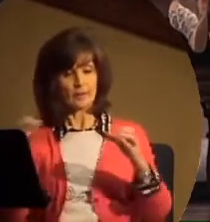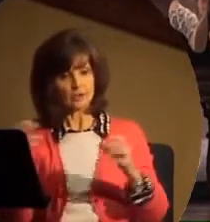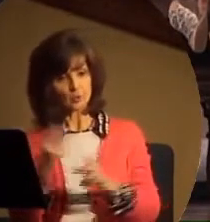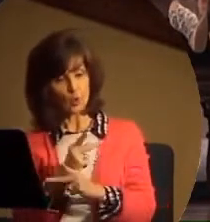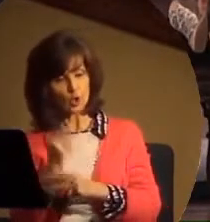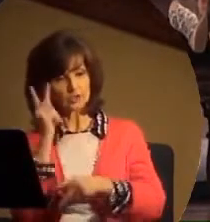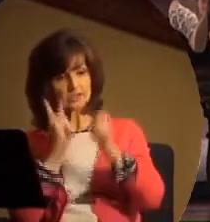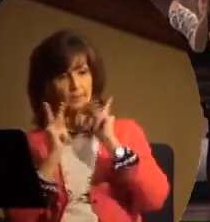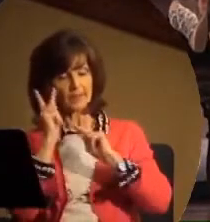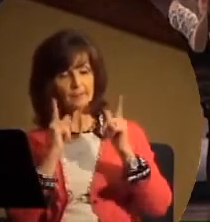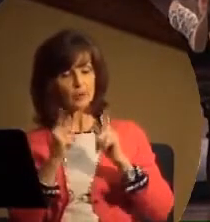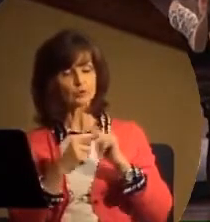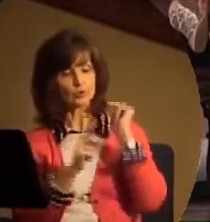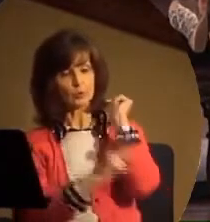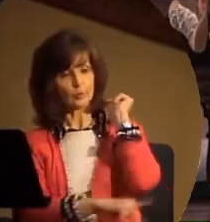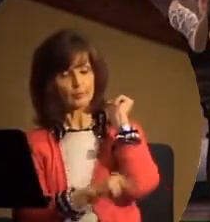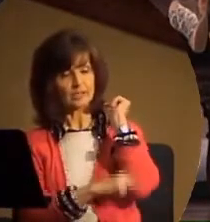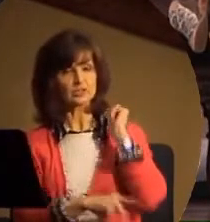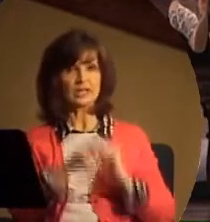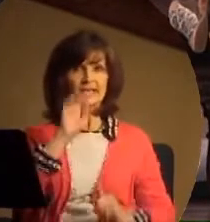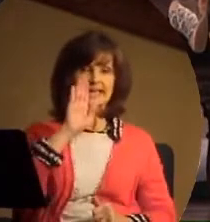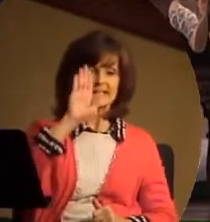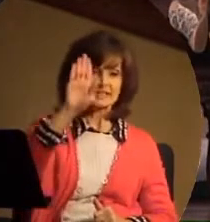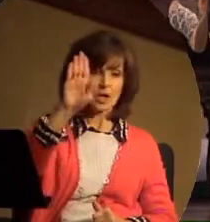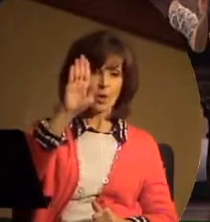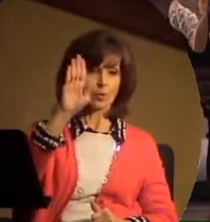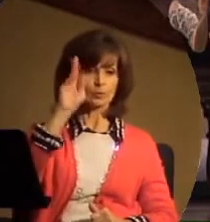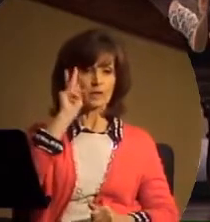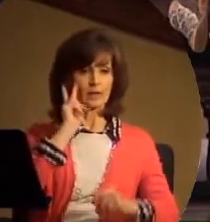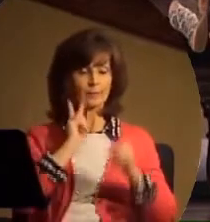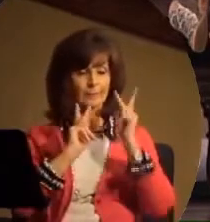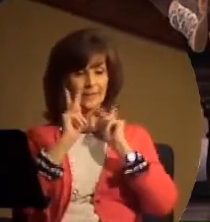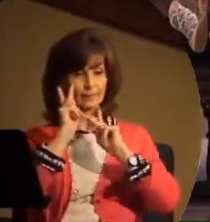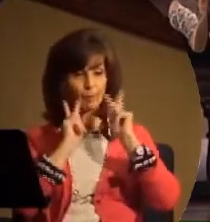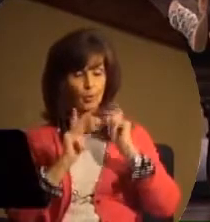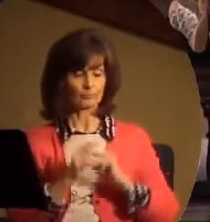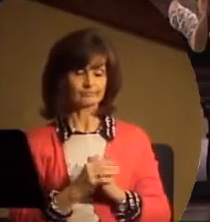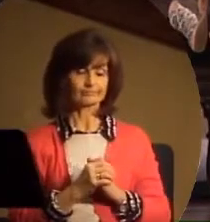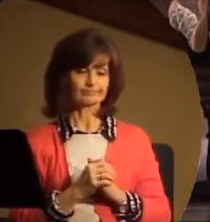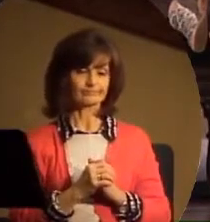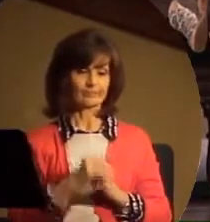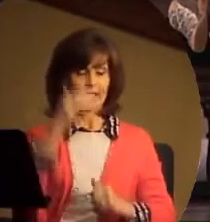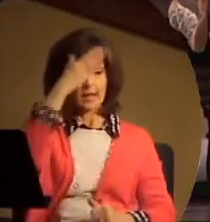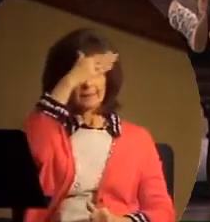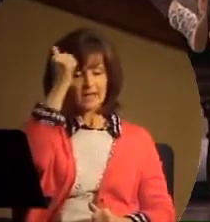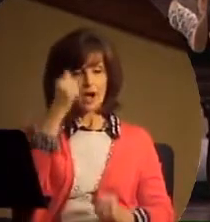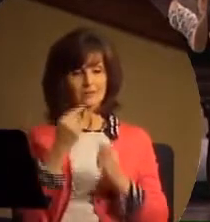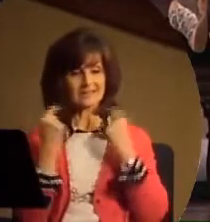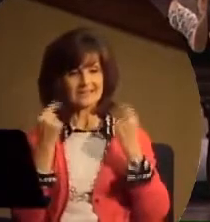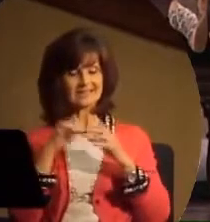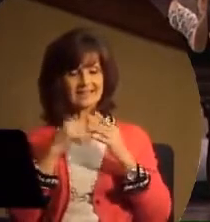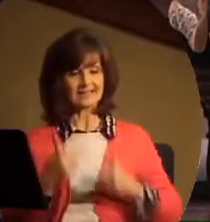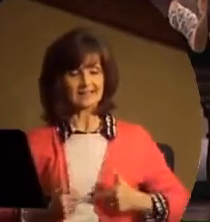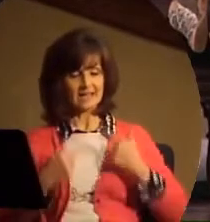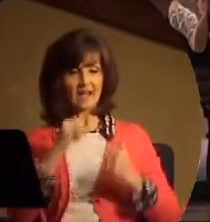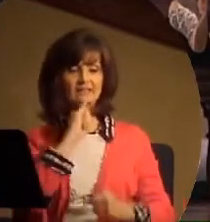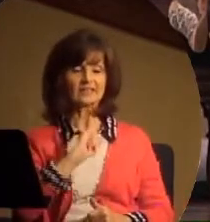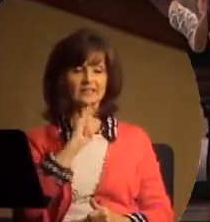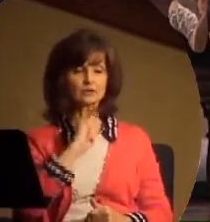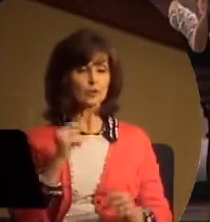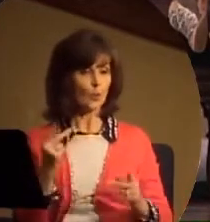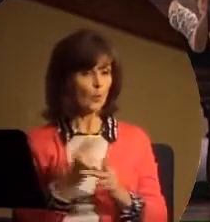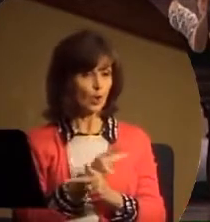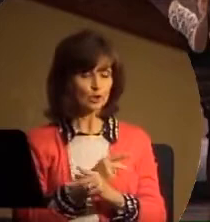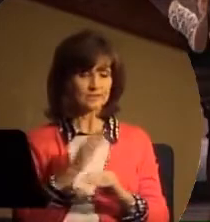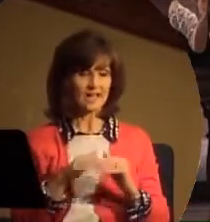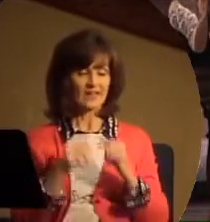to chastise His own people. Because the sin in the life of the Israelites is much worse